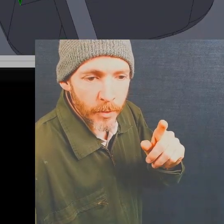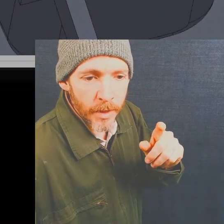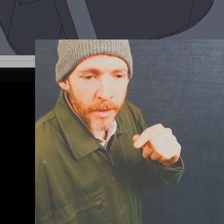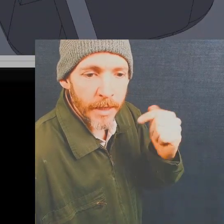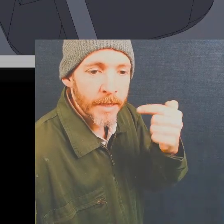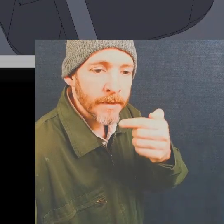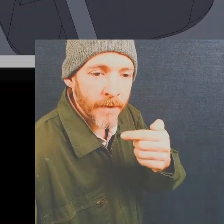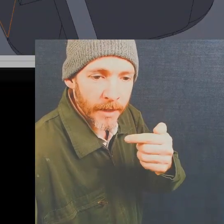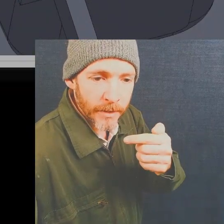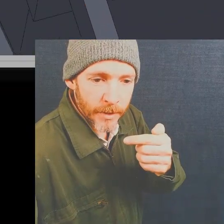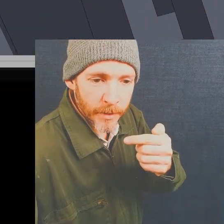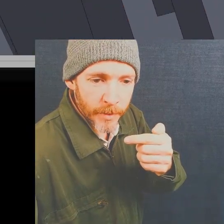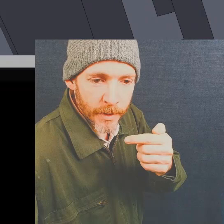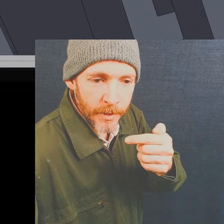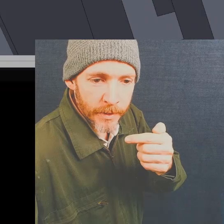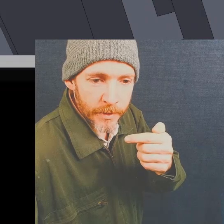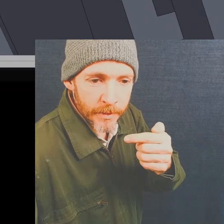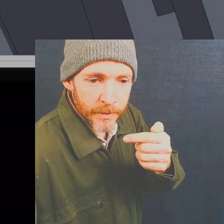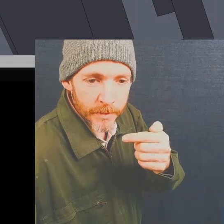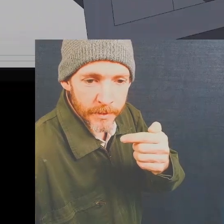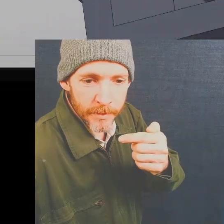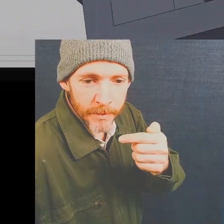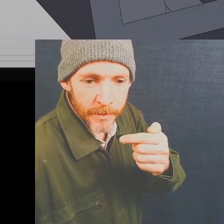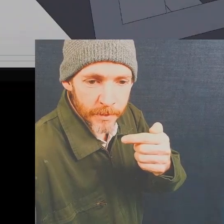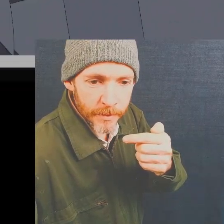okay, so the end of that clip.